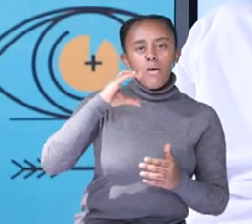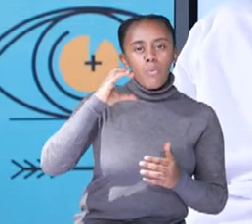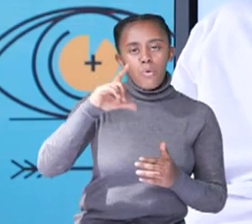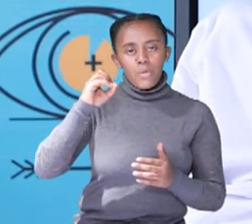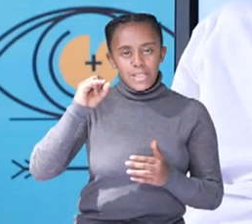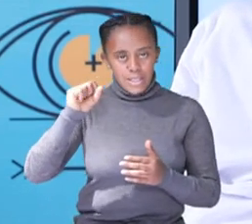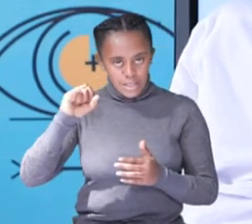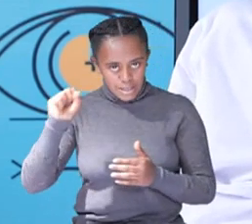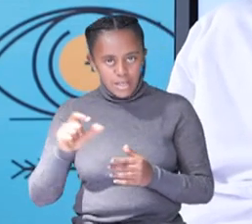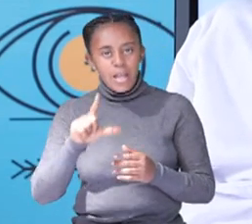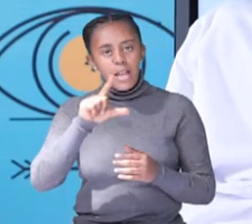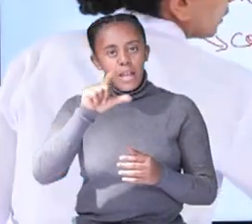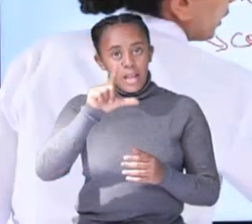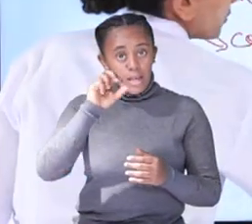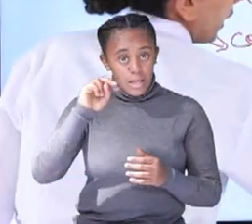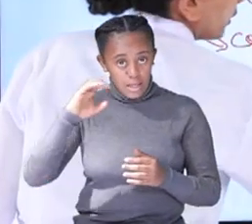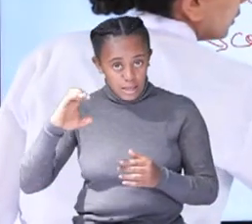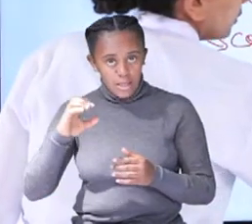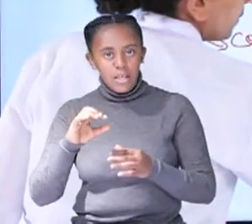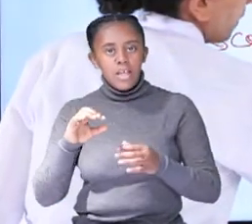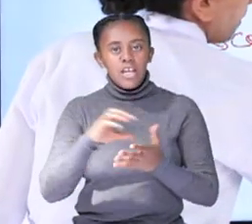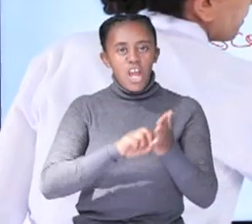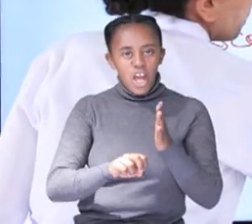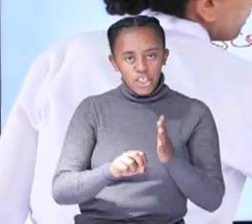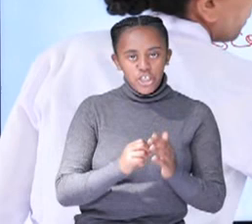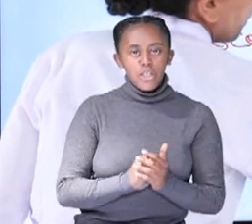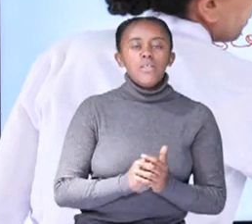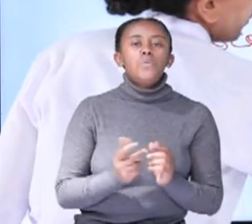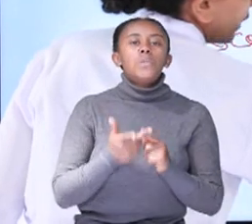link reaction, Krebs cycle,